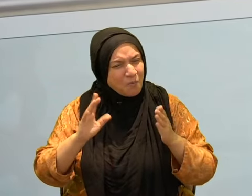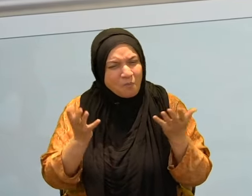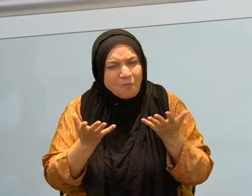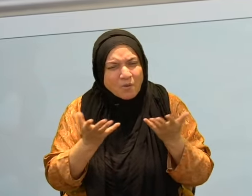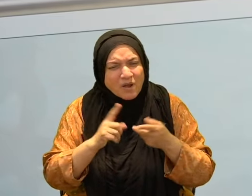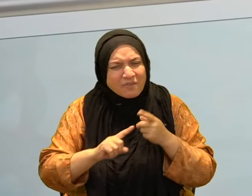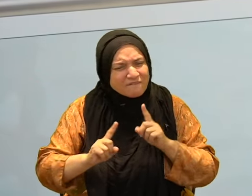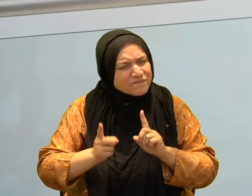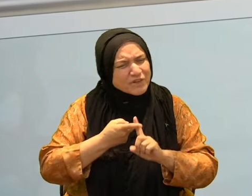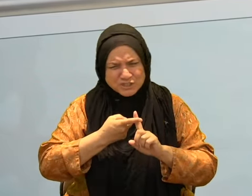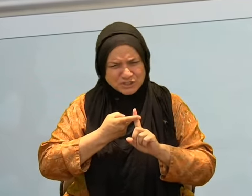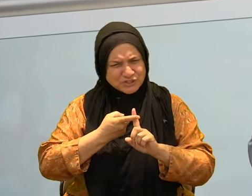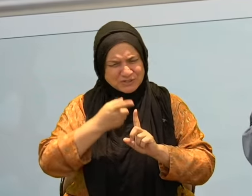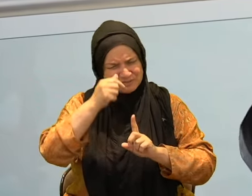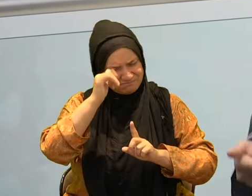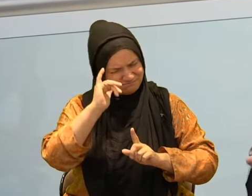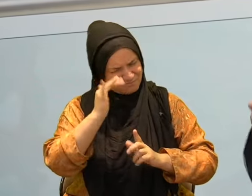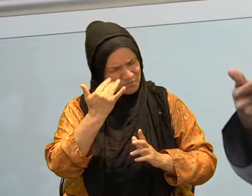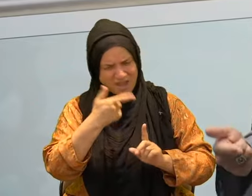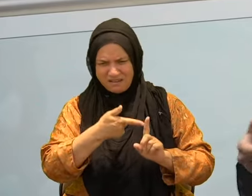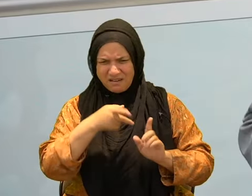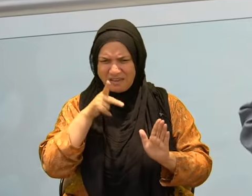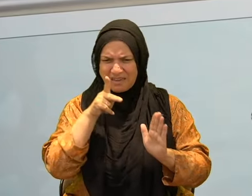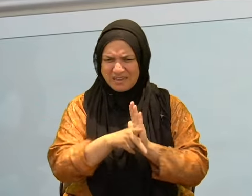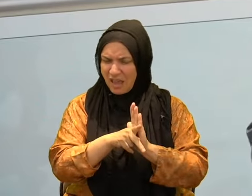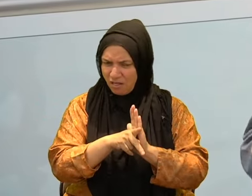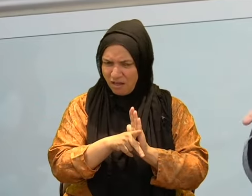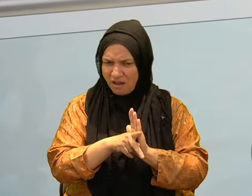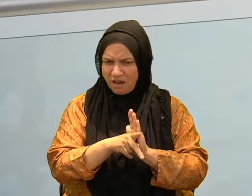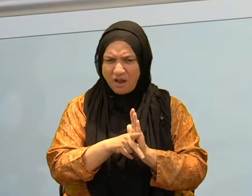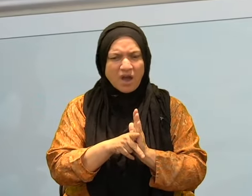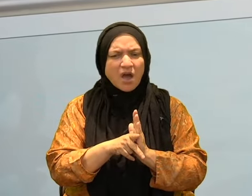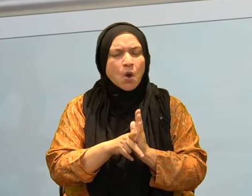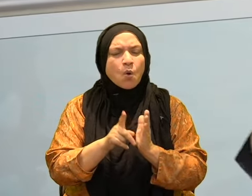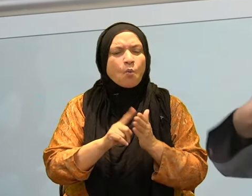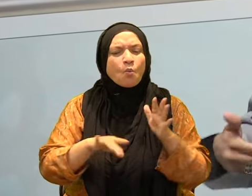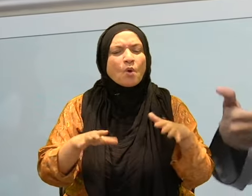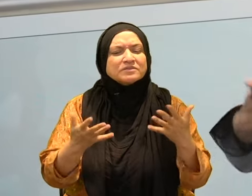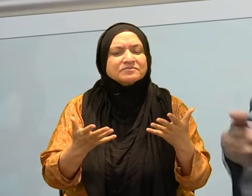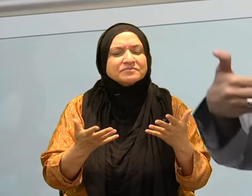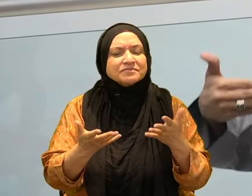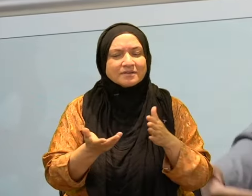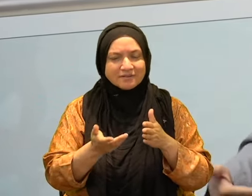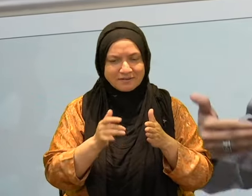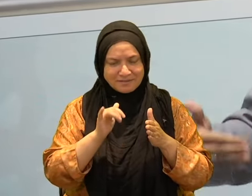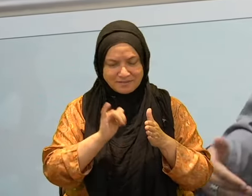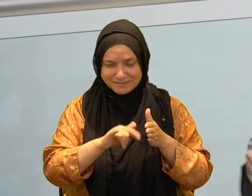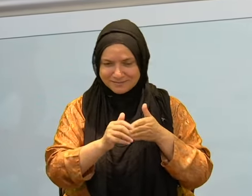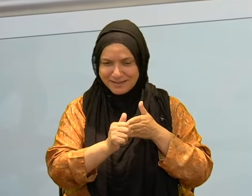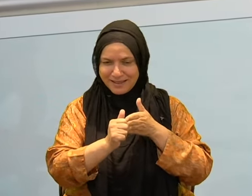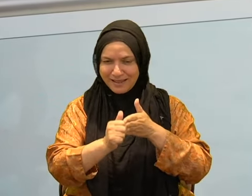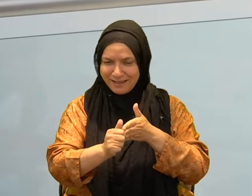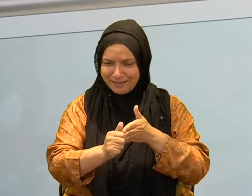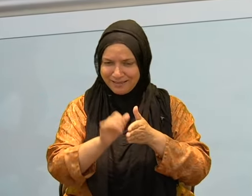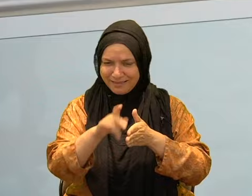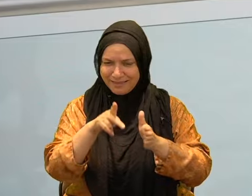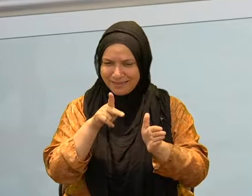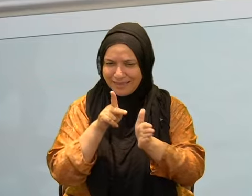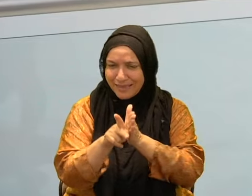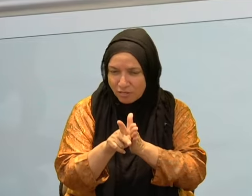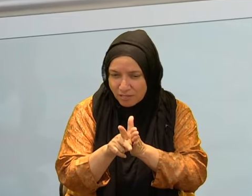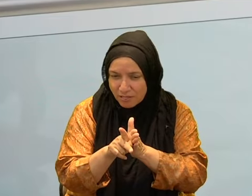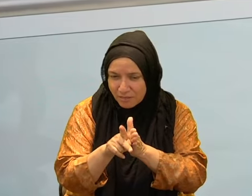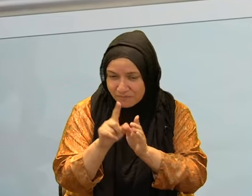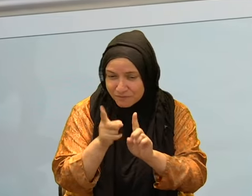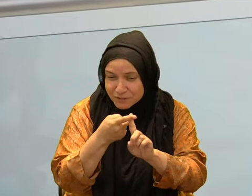is something that led him the first time to do that, and then a door opened for him. What led him? What was the argument? Was it a dispute?